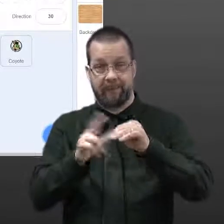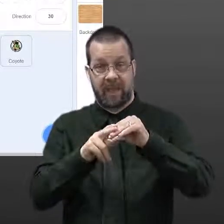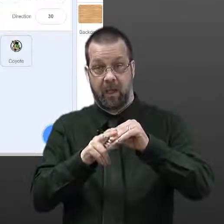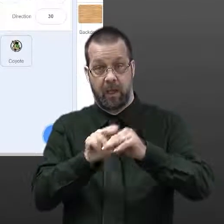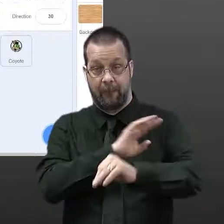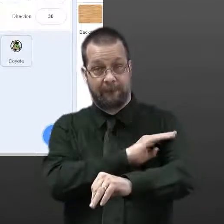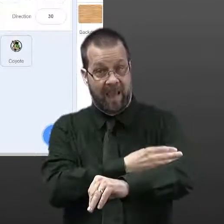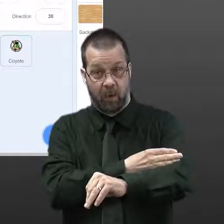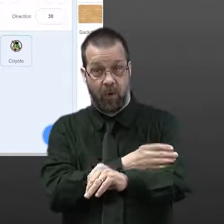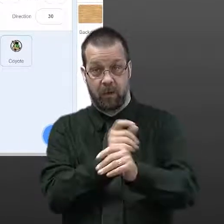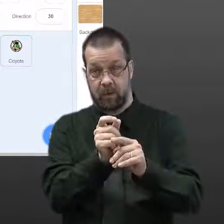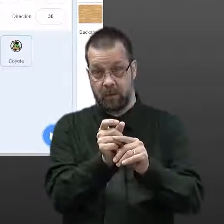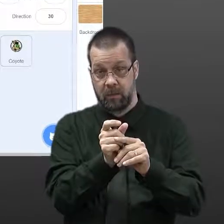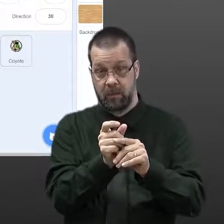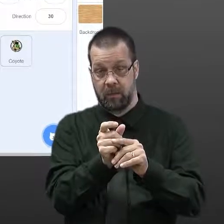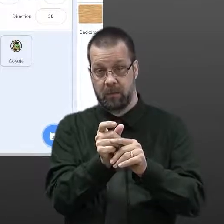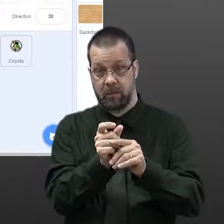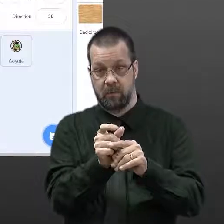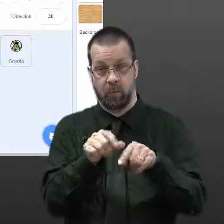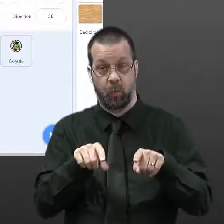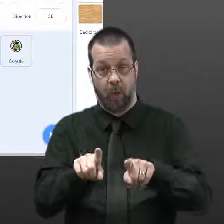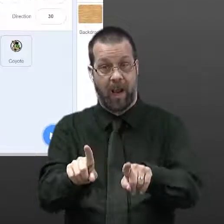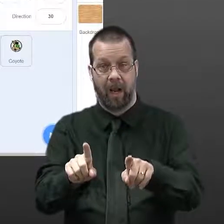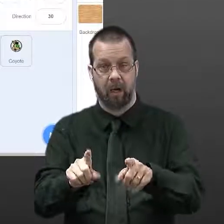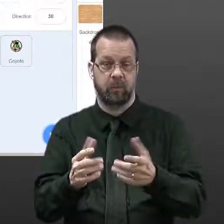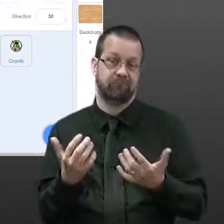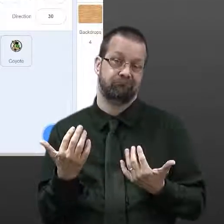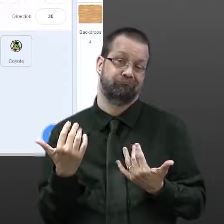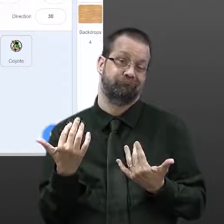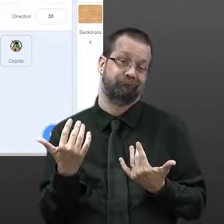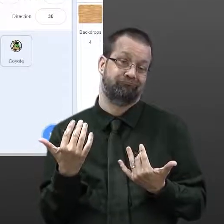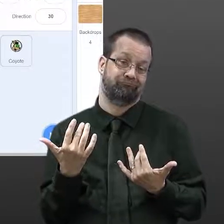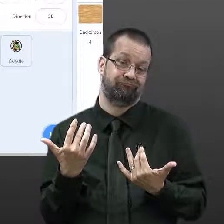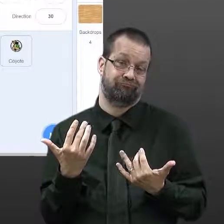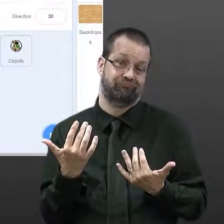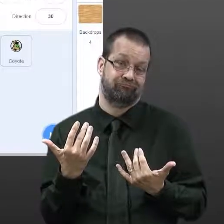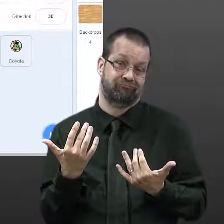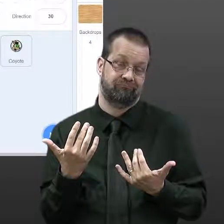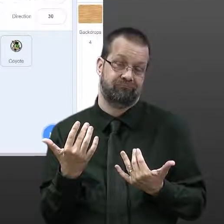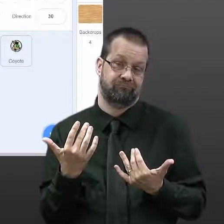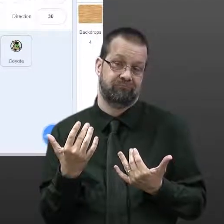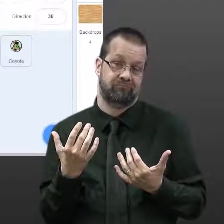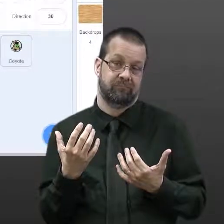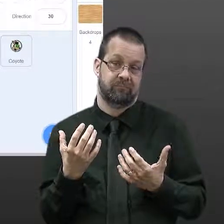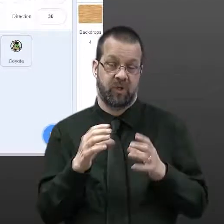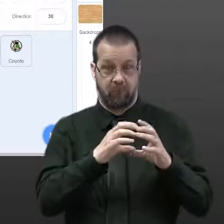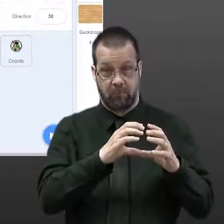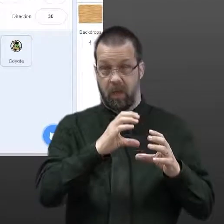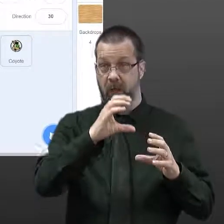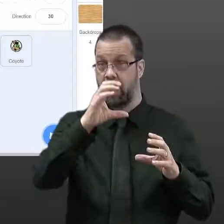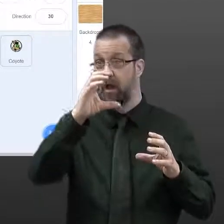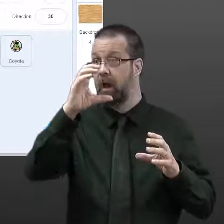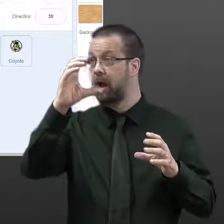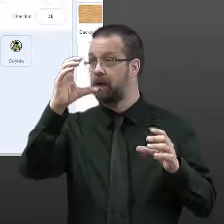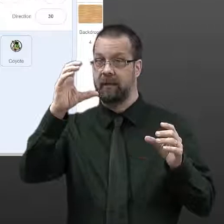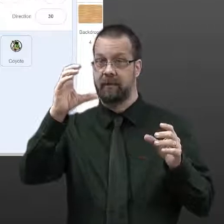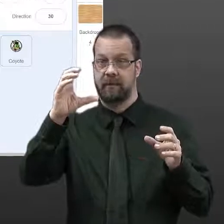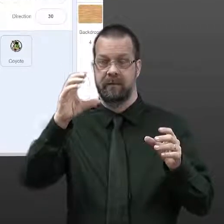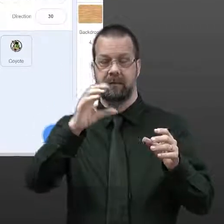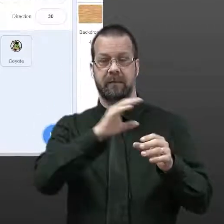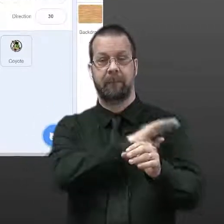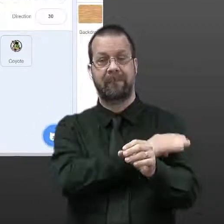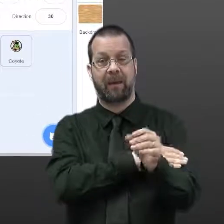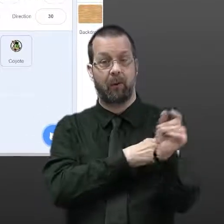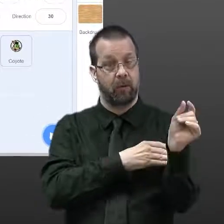so that we don't build up power while we are shooting, like while the cloned ball is in the